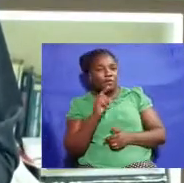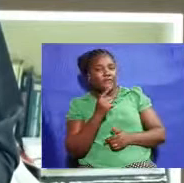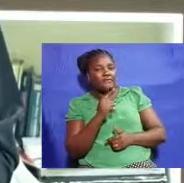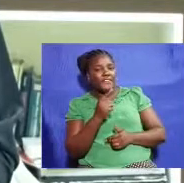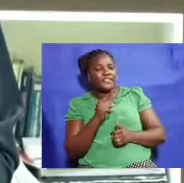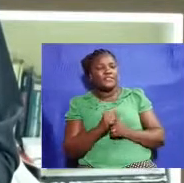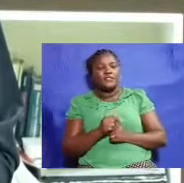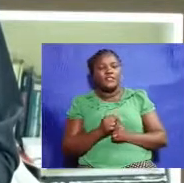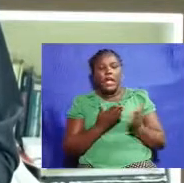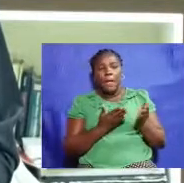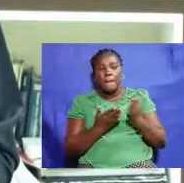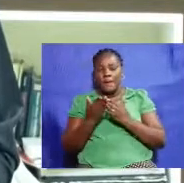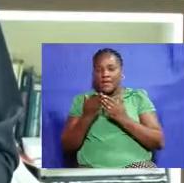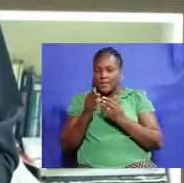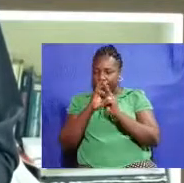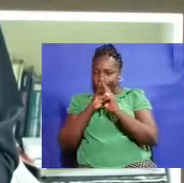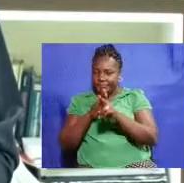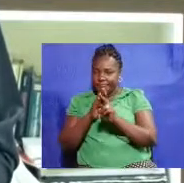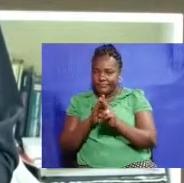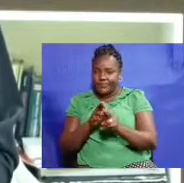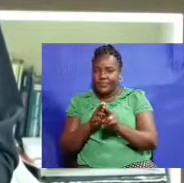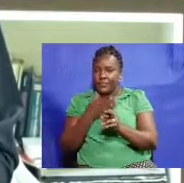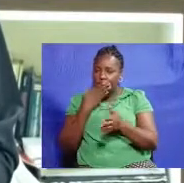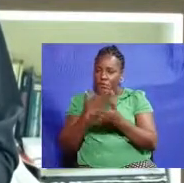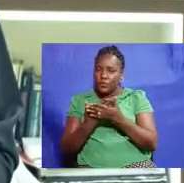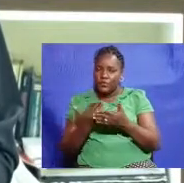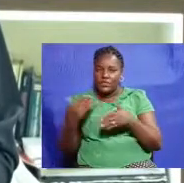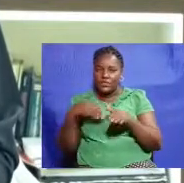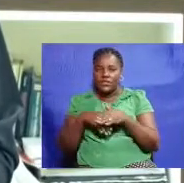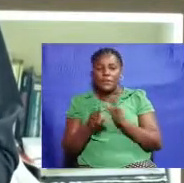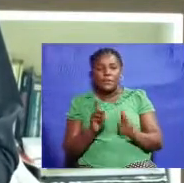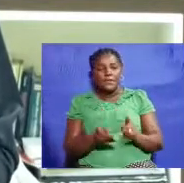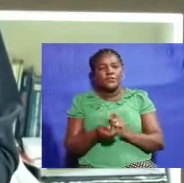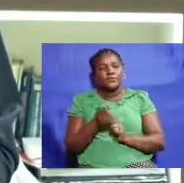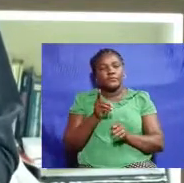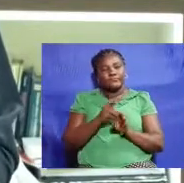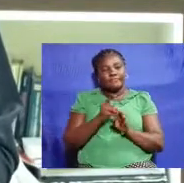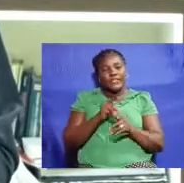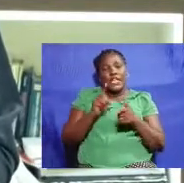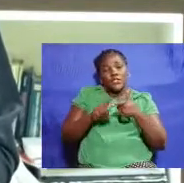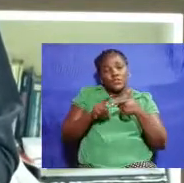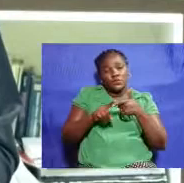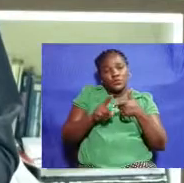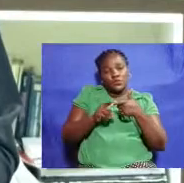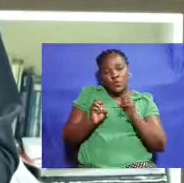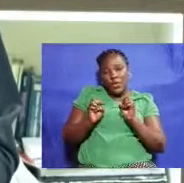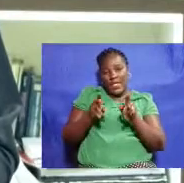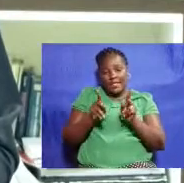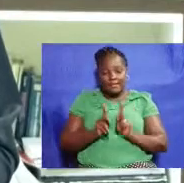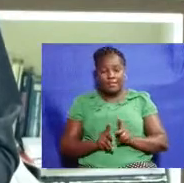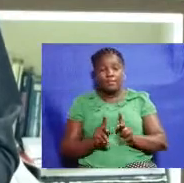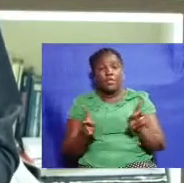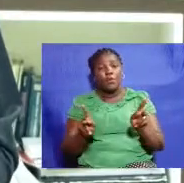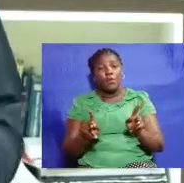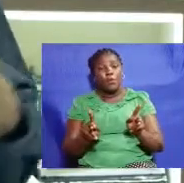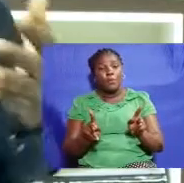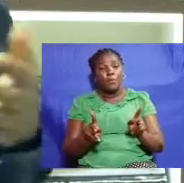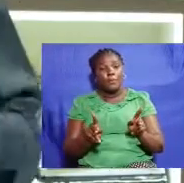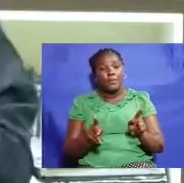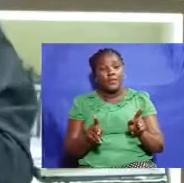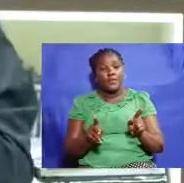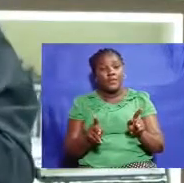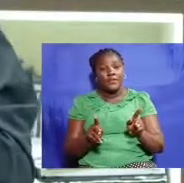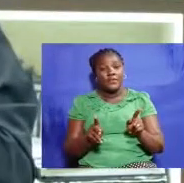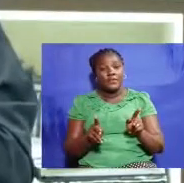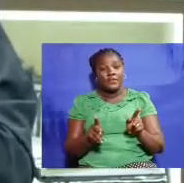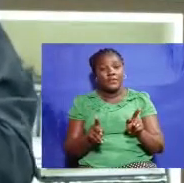the potentials of persons with disabilities. Number two, it educates the public. And then I also said